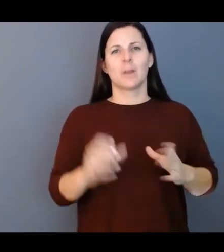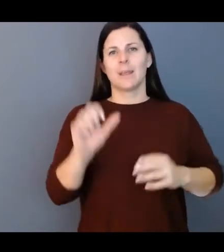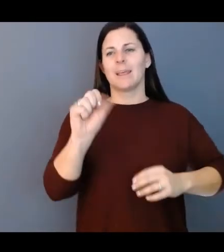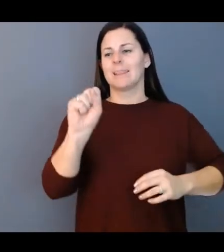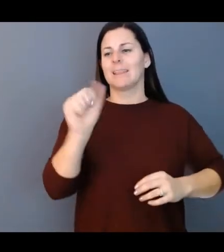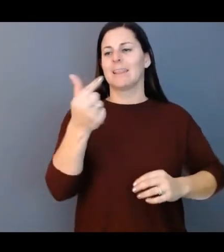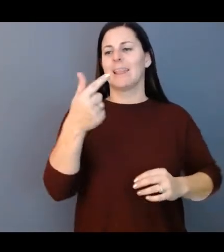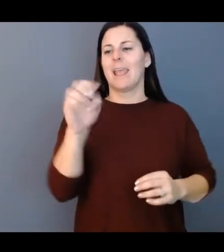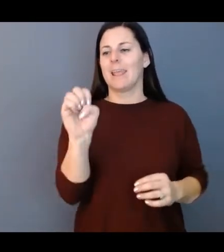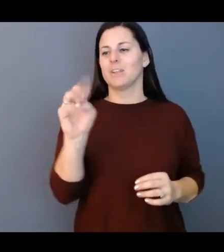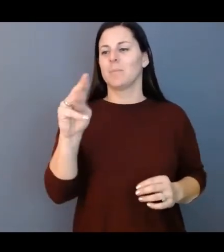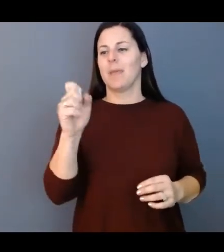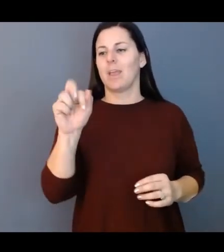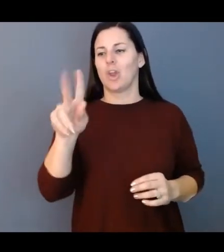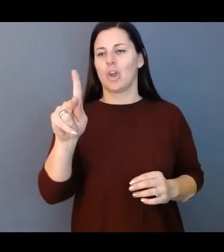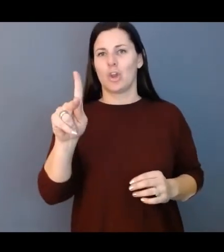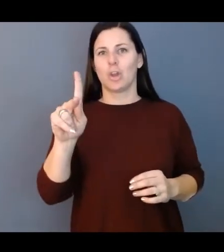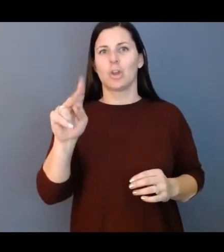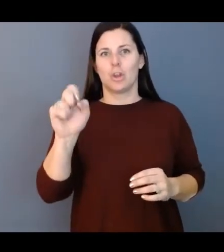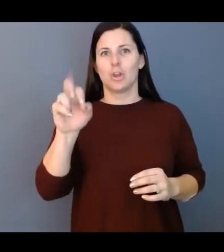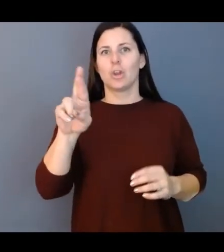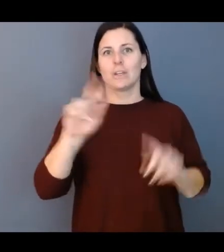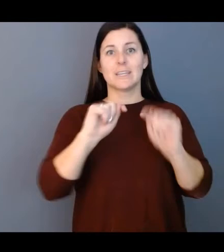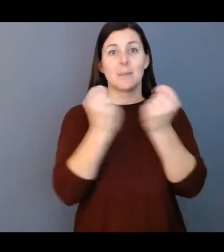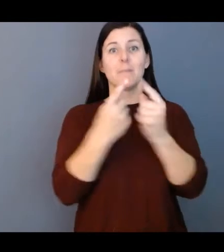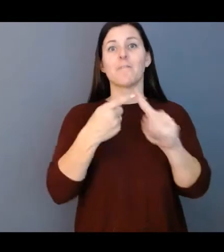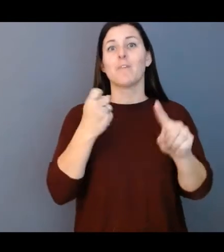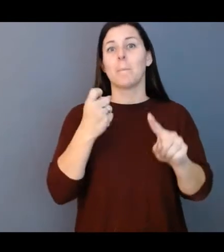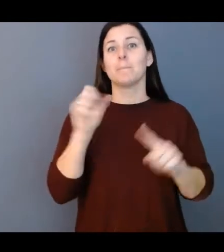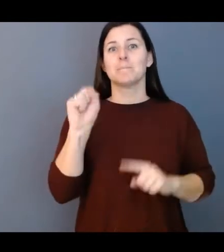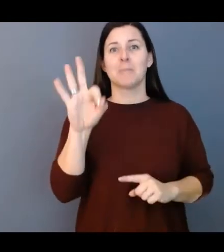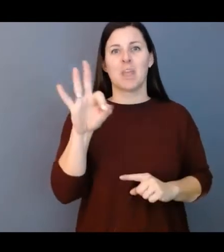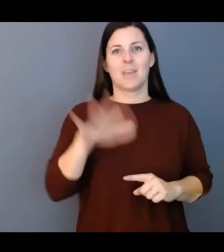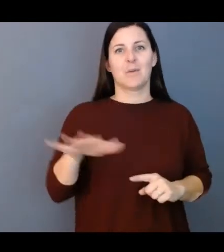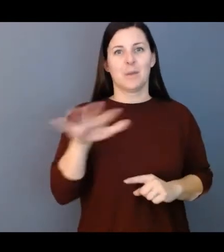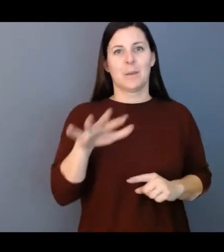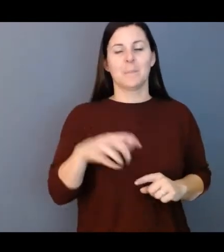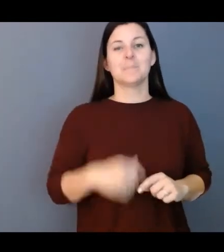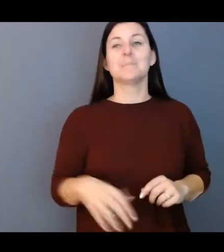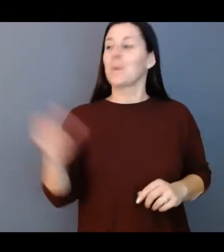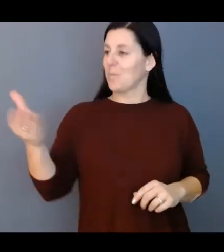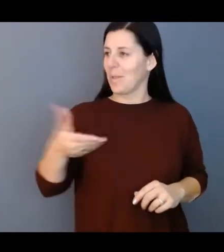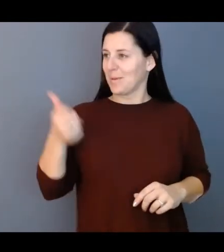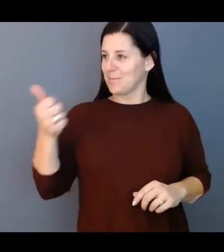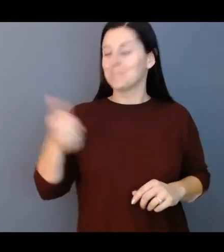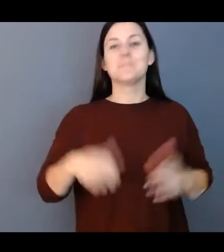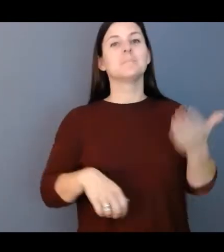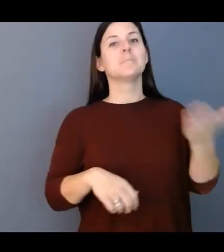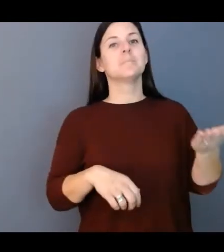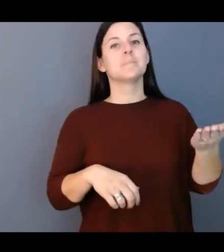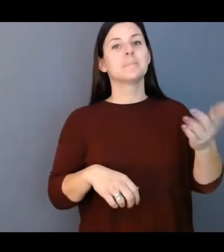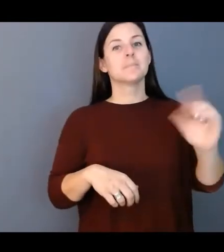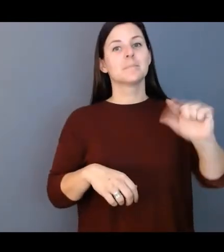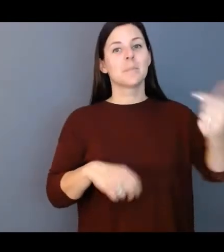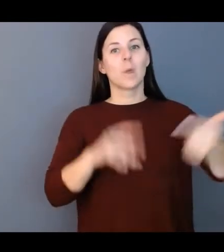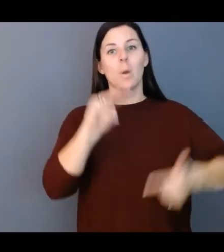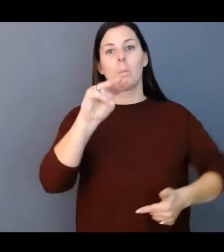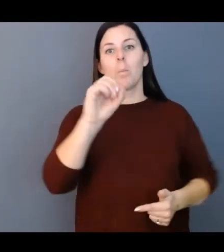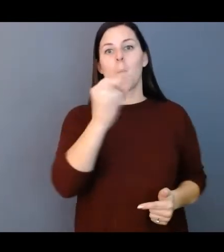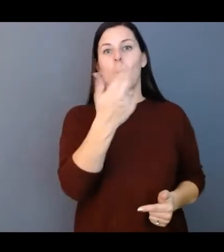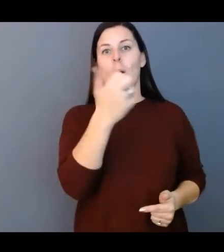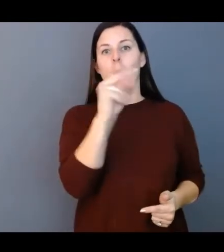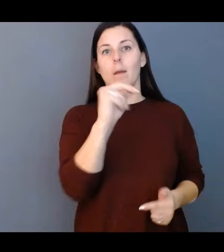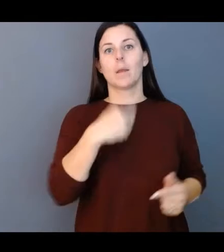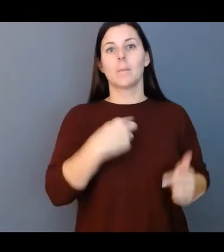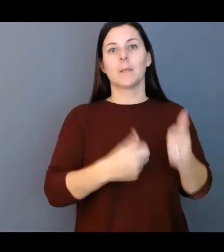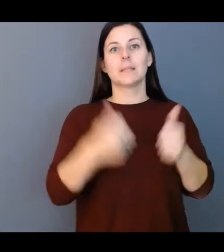in the SageMaker Inference team and joining from the Bay Area. Awesome. Welcome, Santosh. Mohan? Hey,